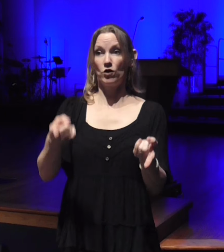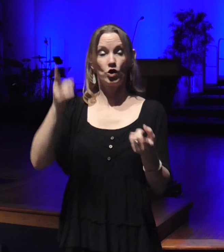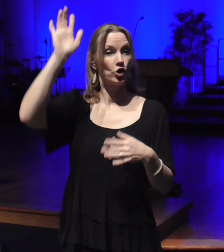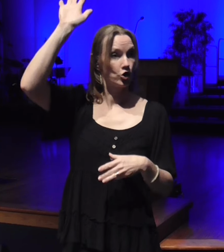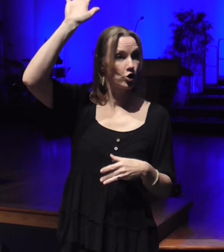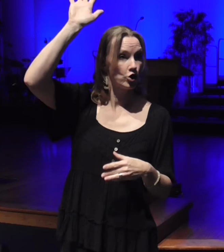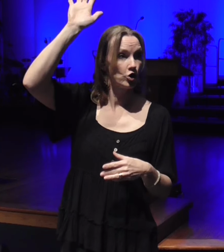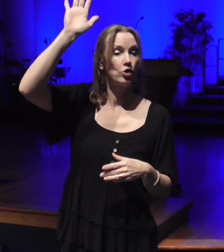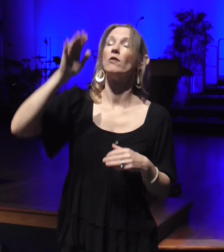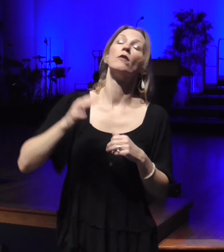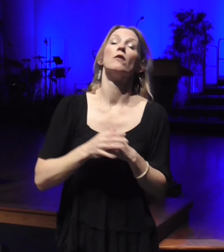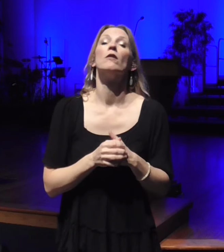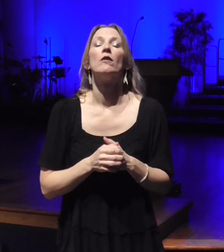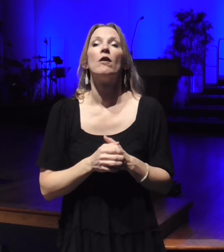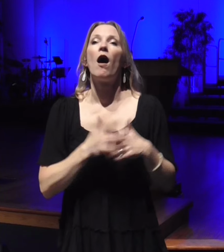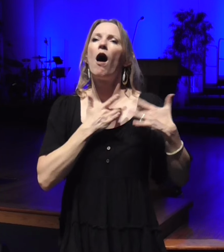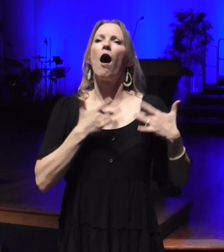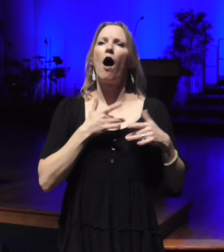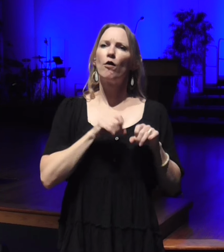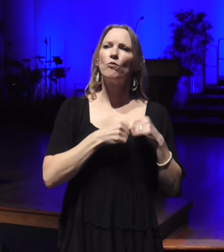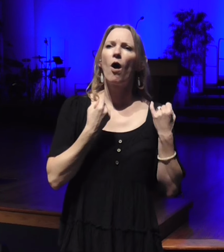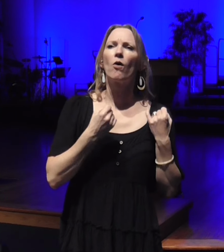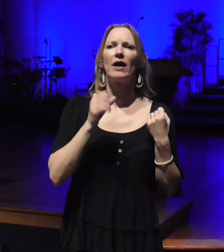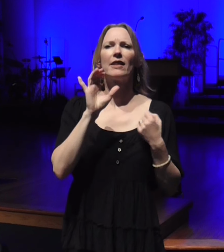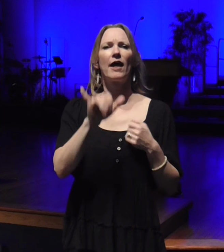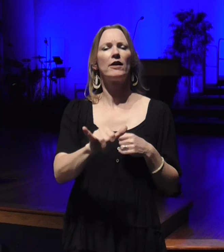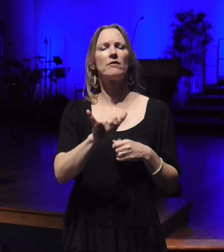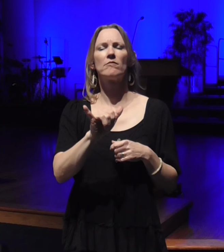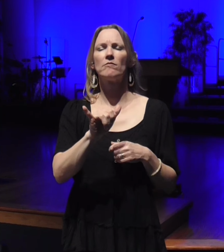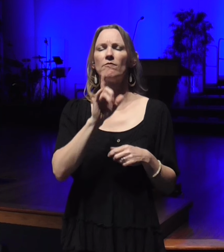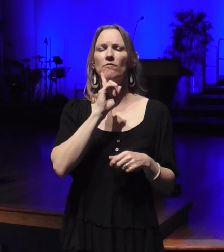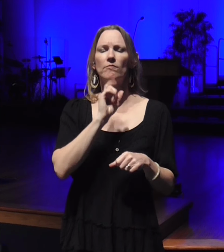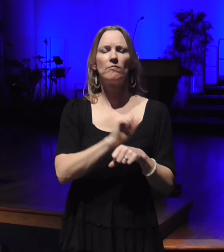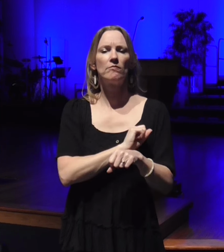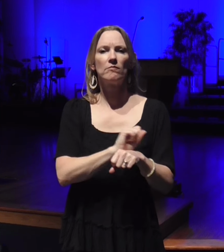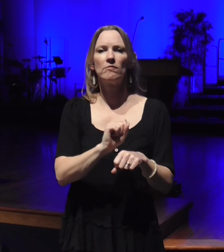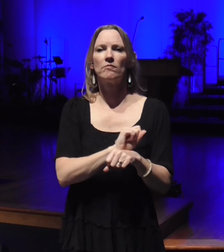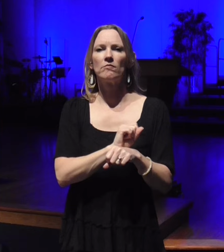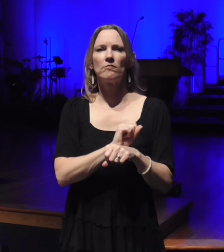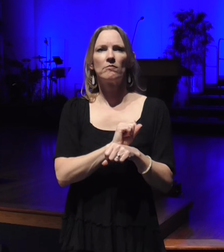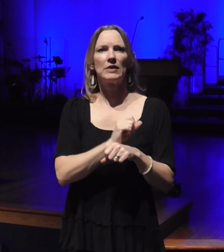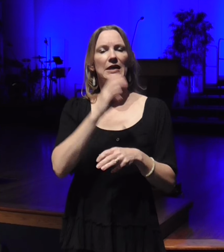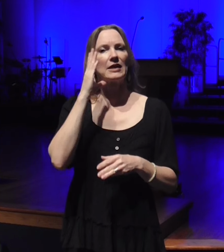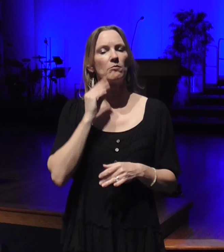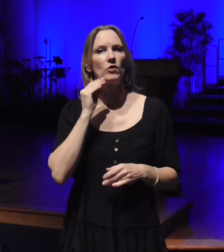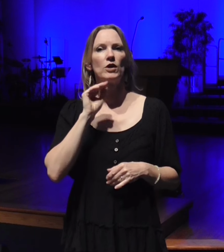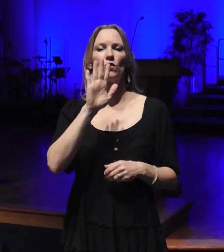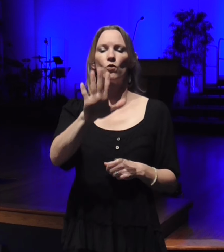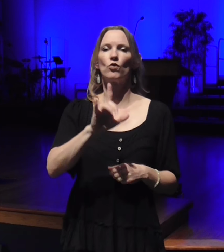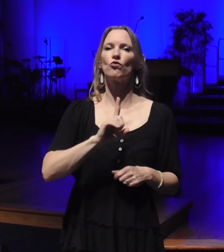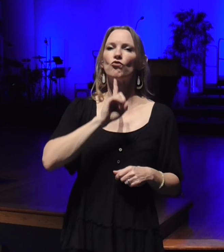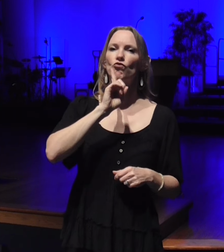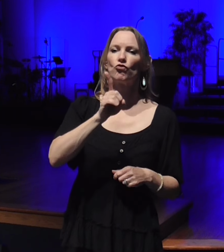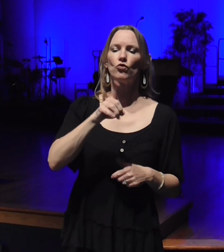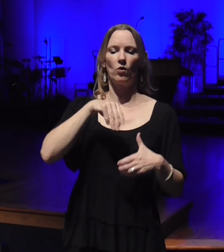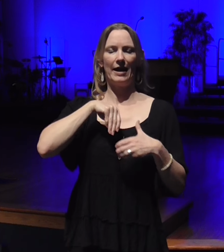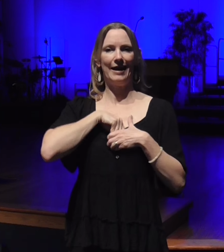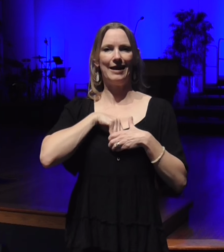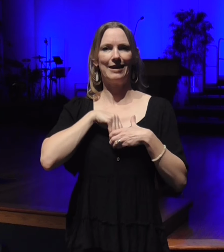past? A broken heart is the surest way to an experience of your true and